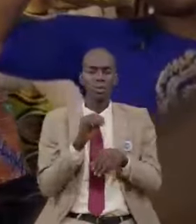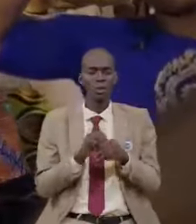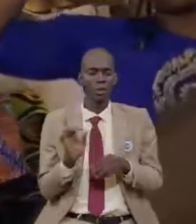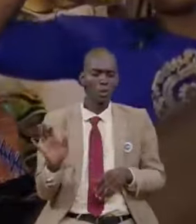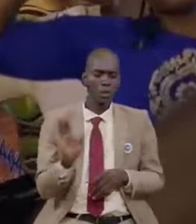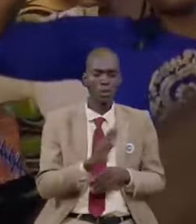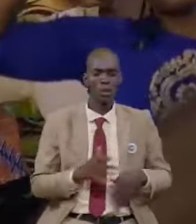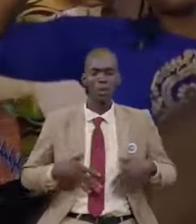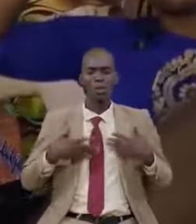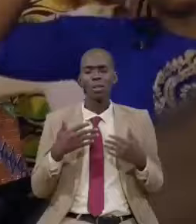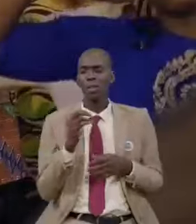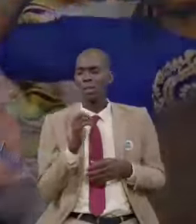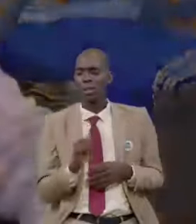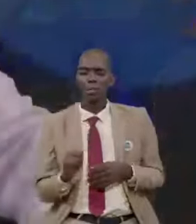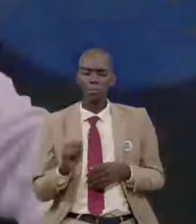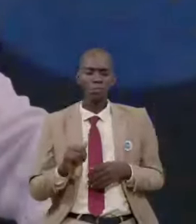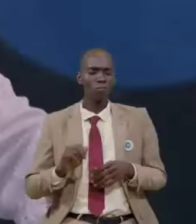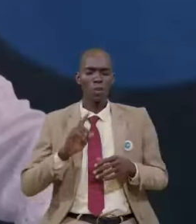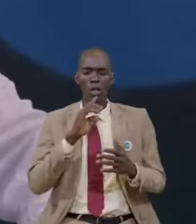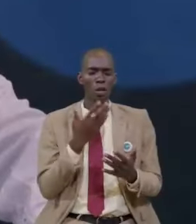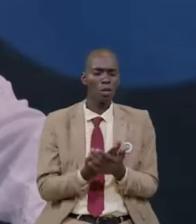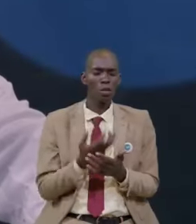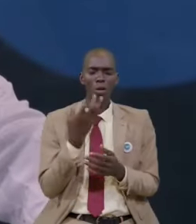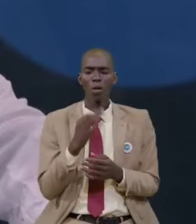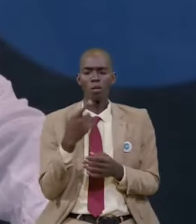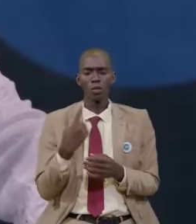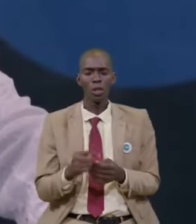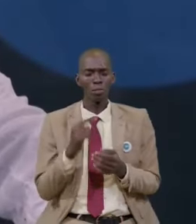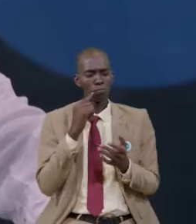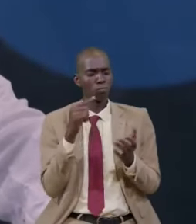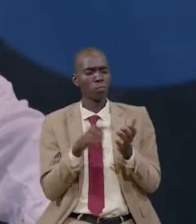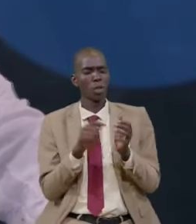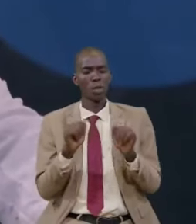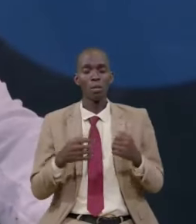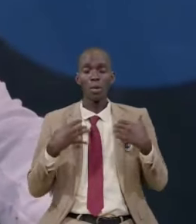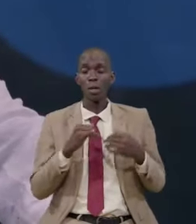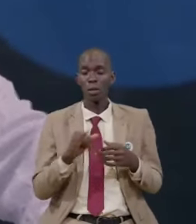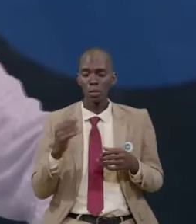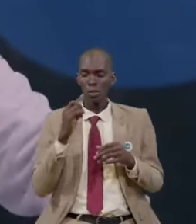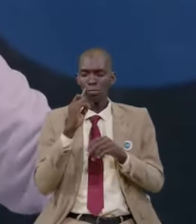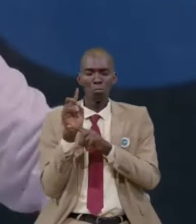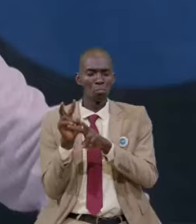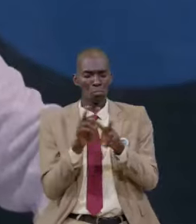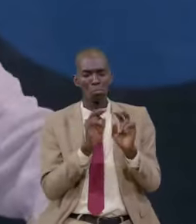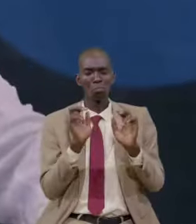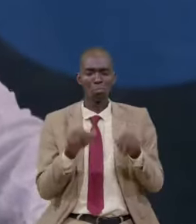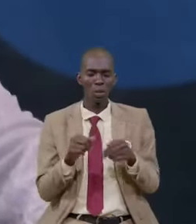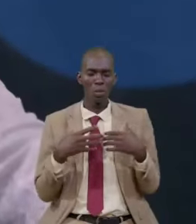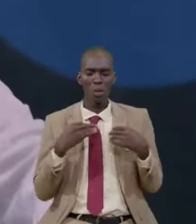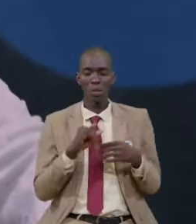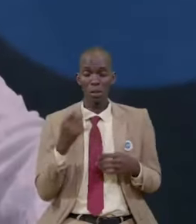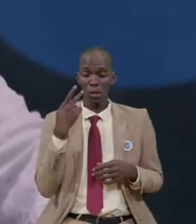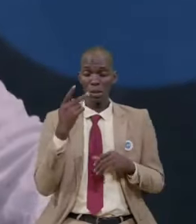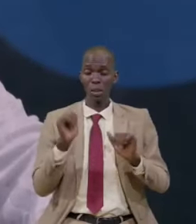confirmation of the notable healing, observable healing, visible healing in your life